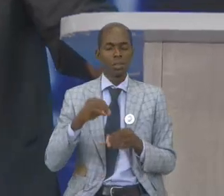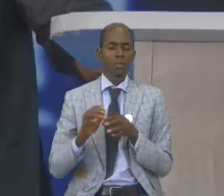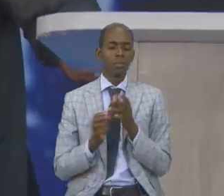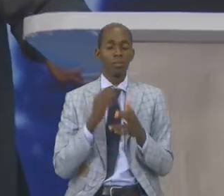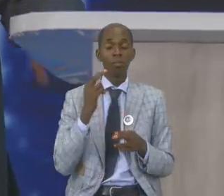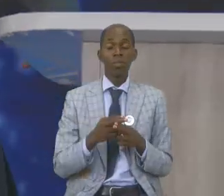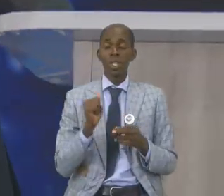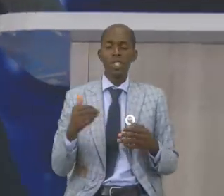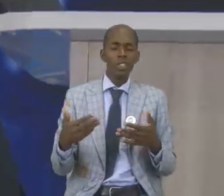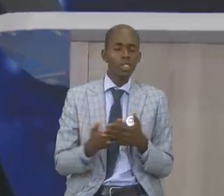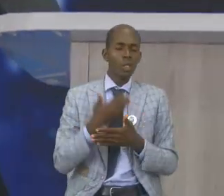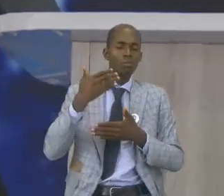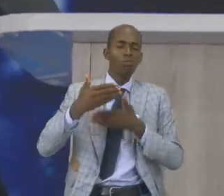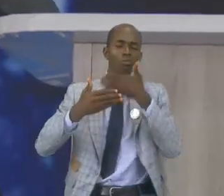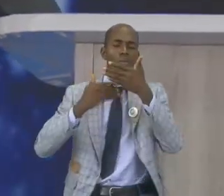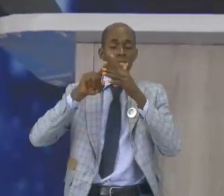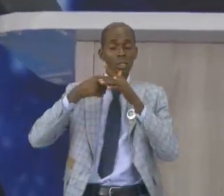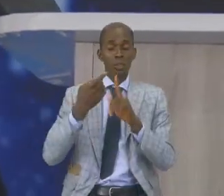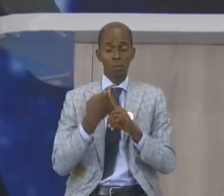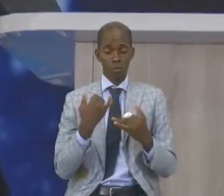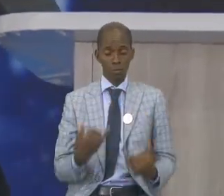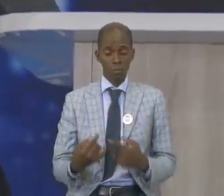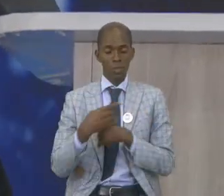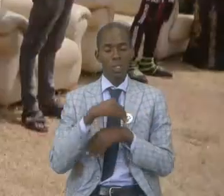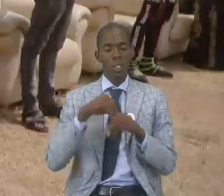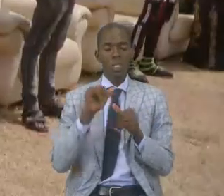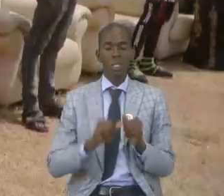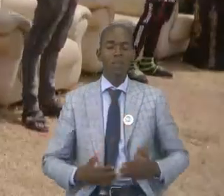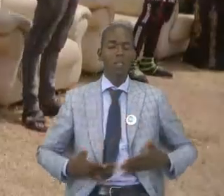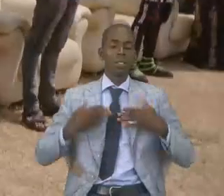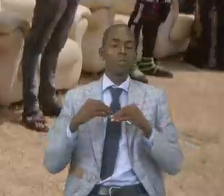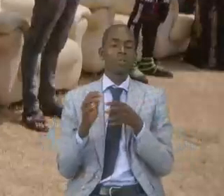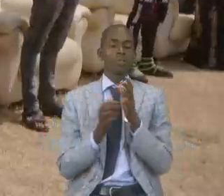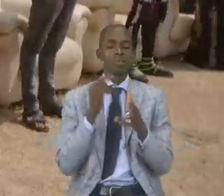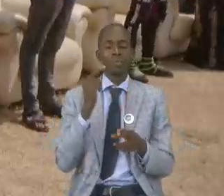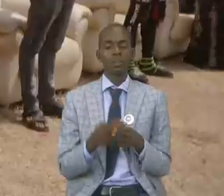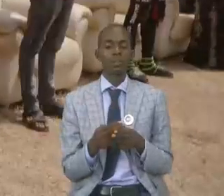A new progress starting today in every life in Jesus'